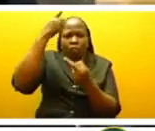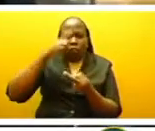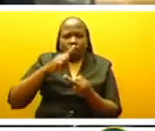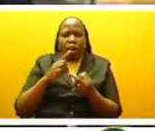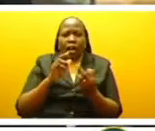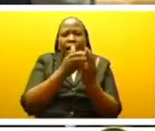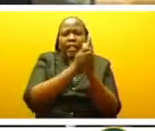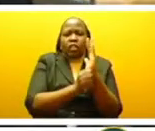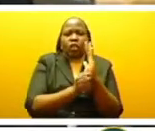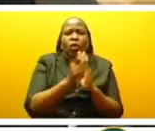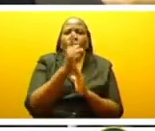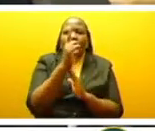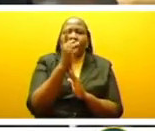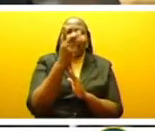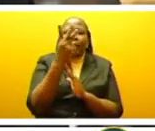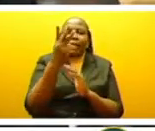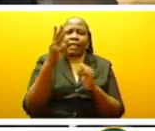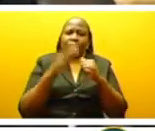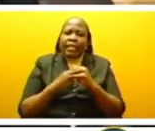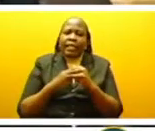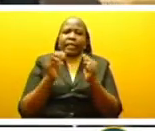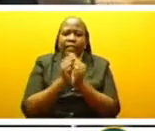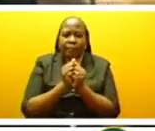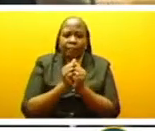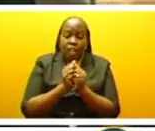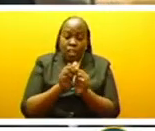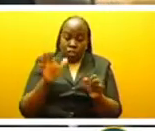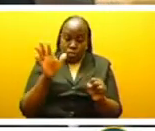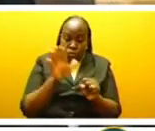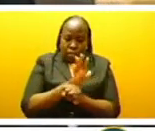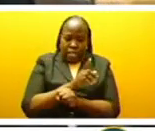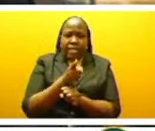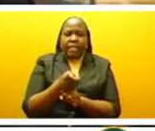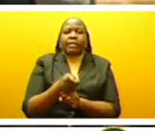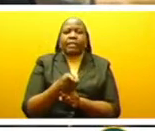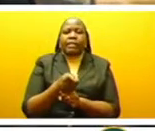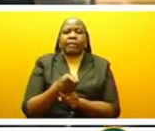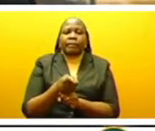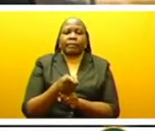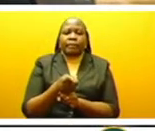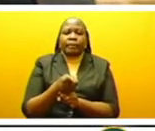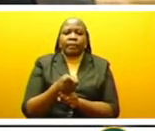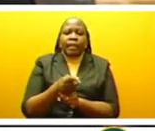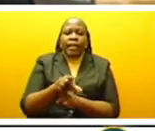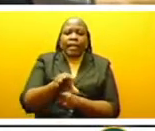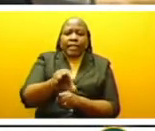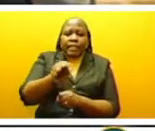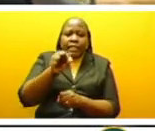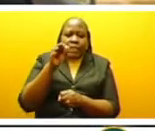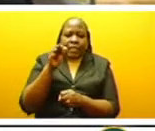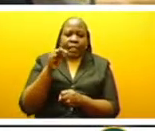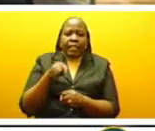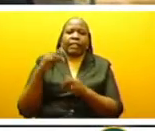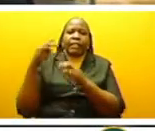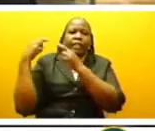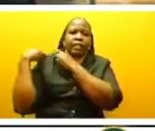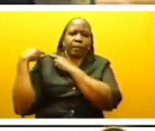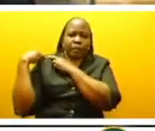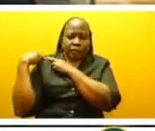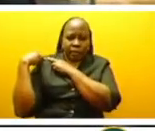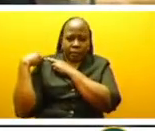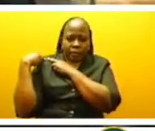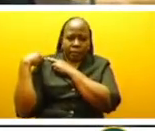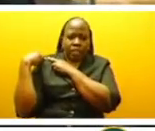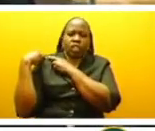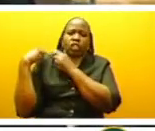138.10 to fulfill that role, to take up that responsibility, to